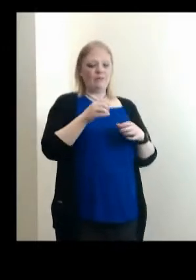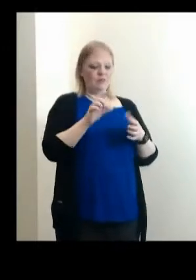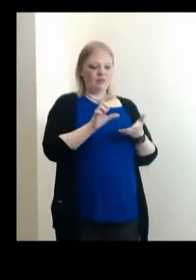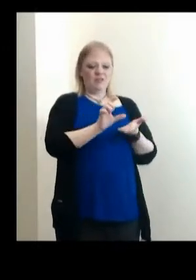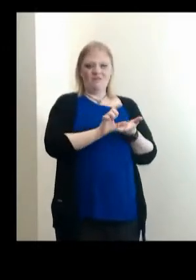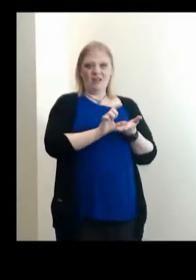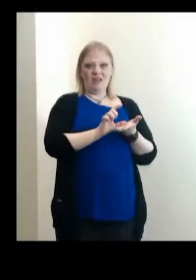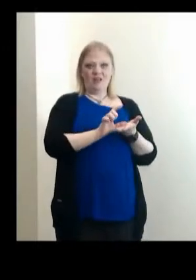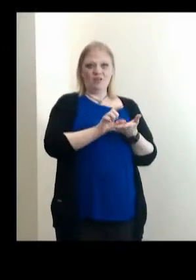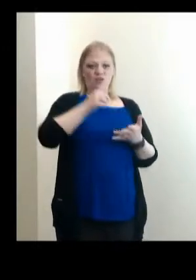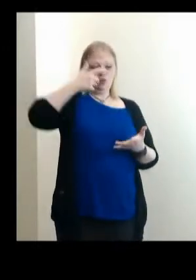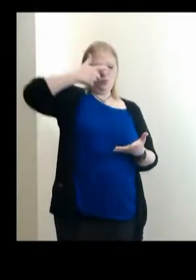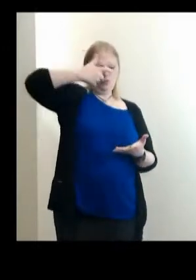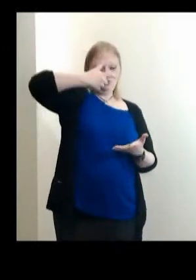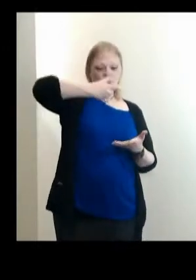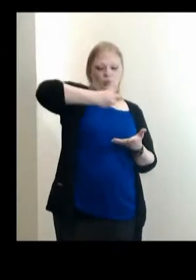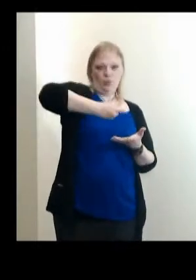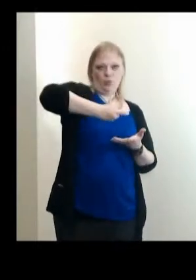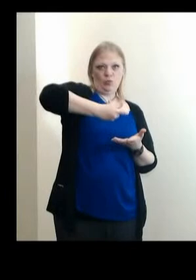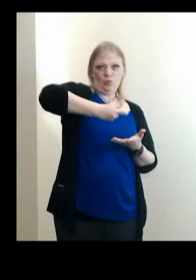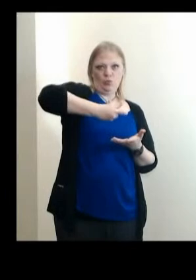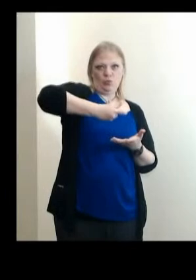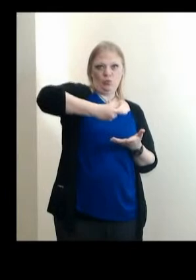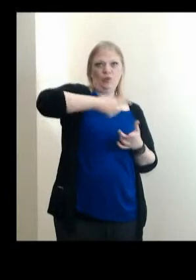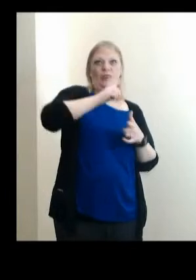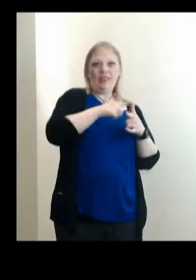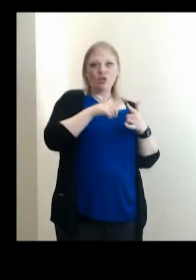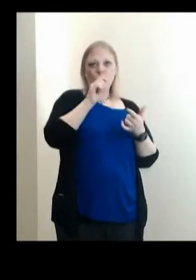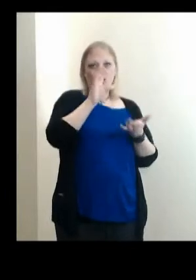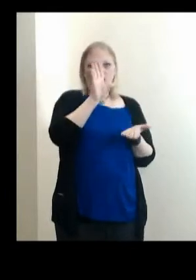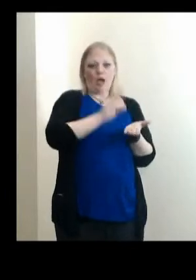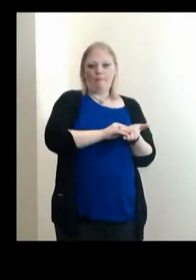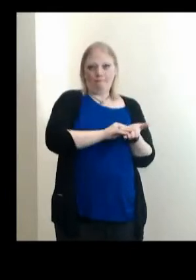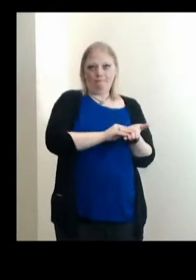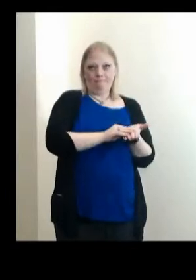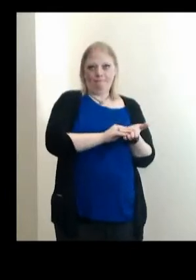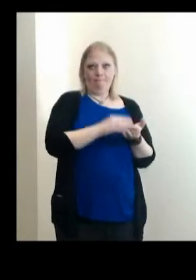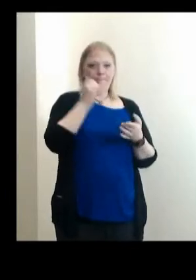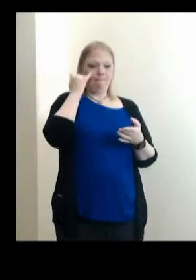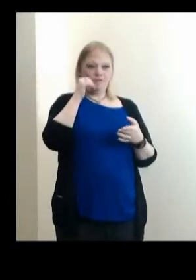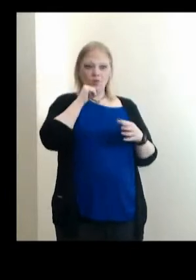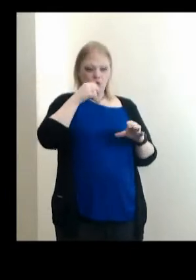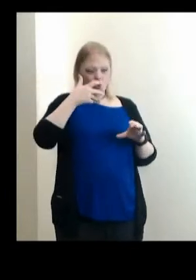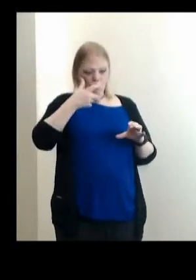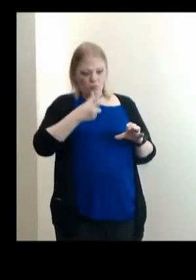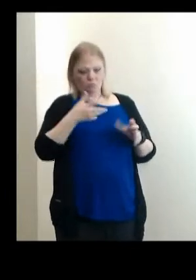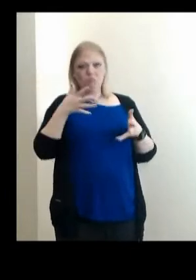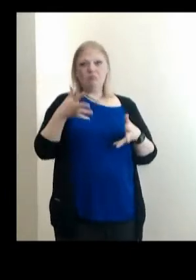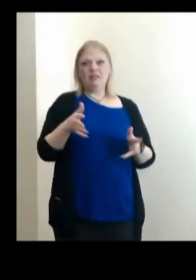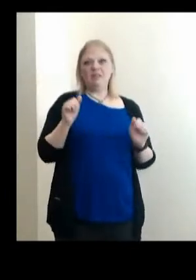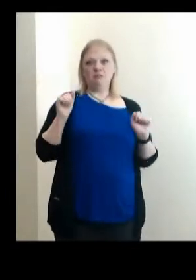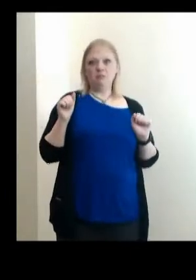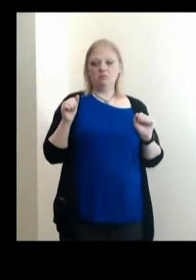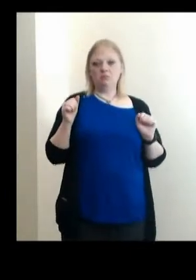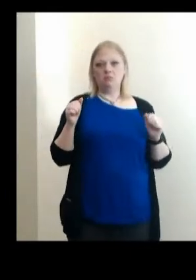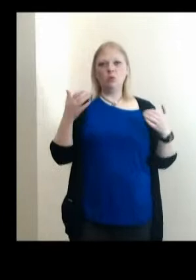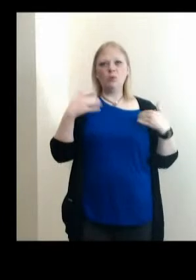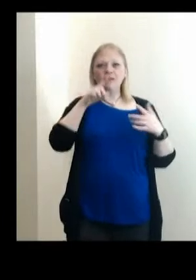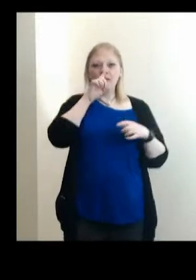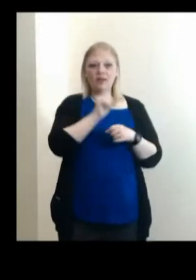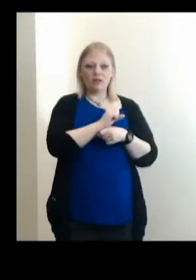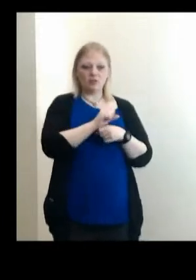pierce a vial, we have to use that whole vial. So if we don't pierce a vial, we can just leave it. We keep them. We have